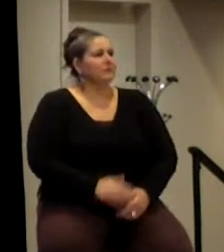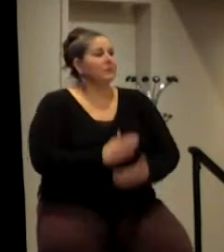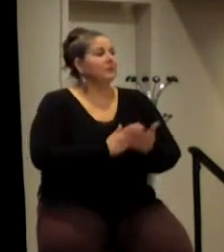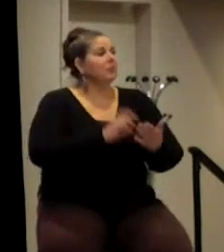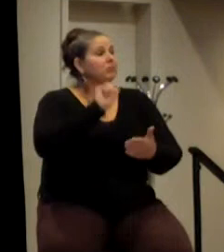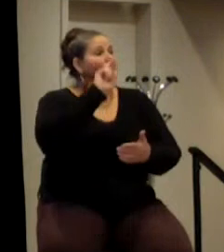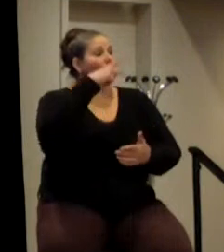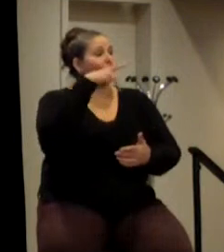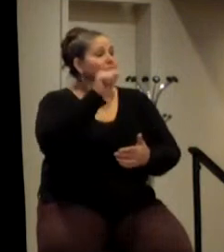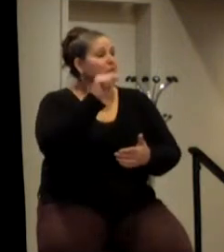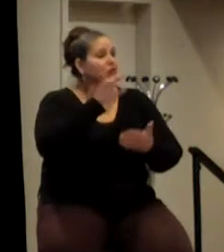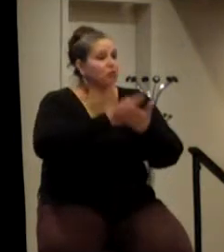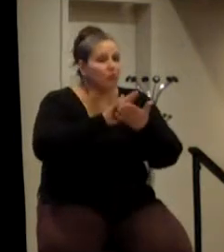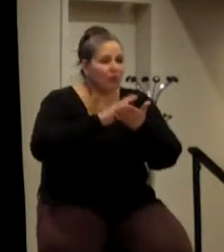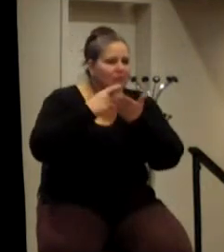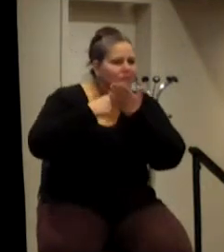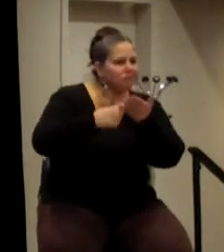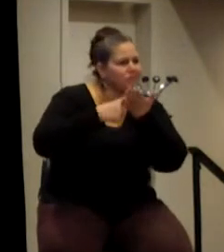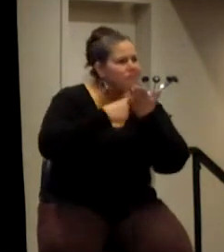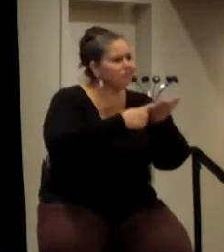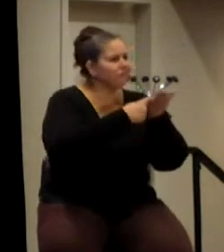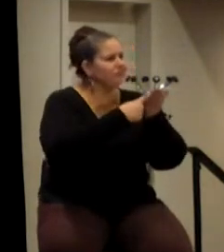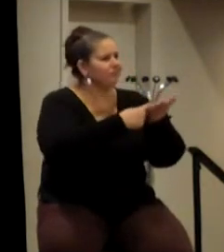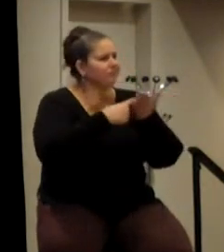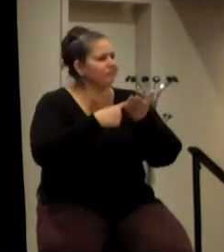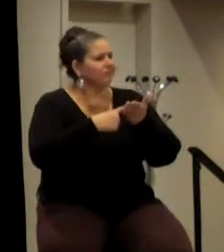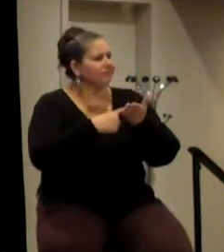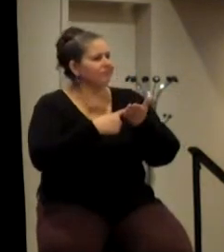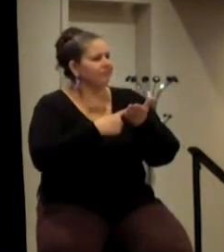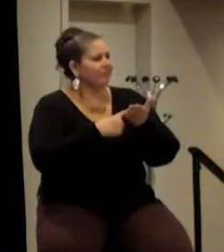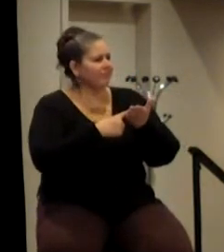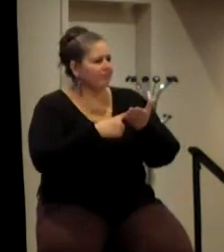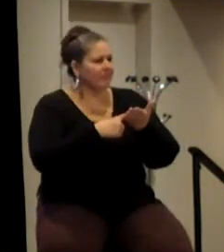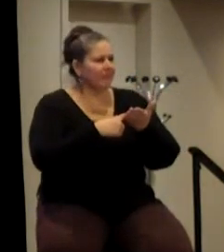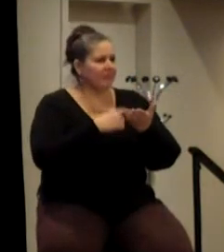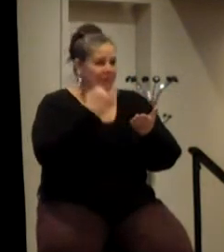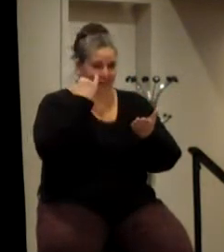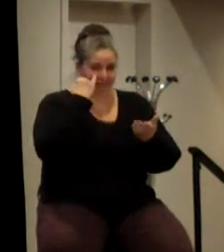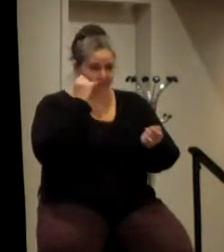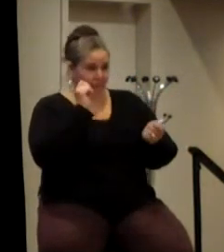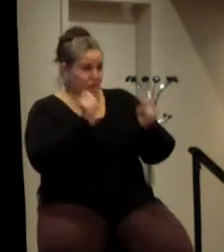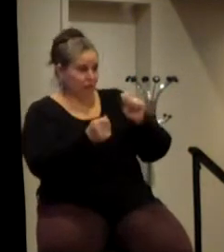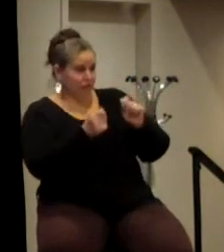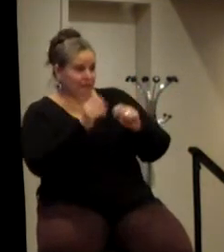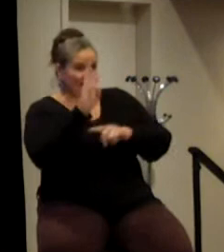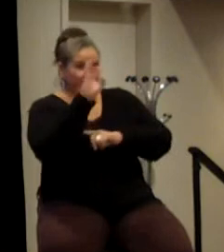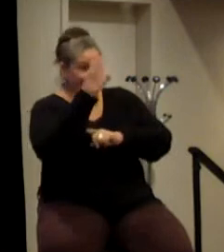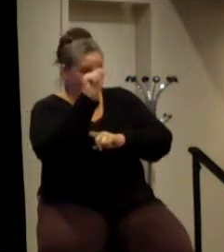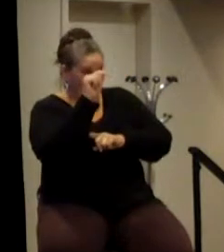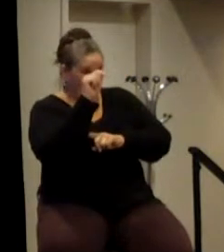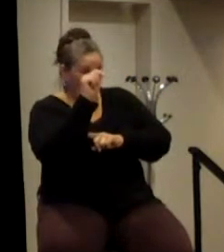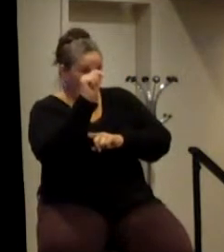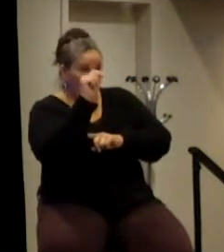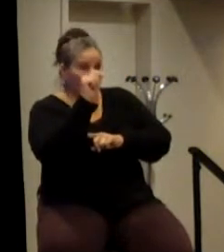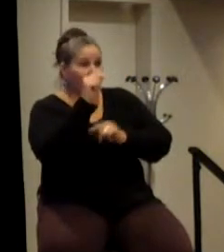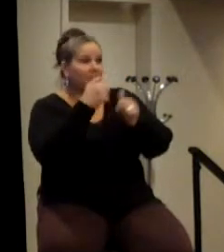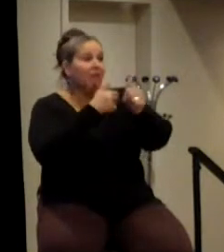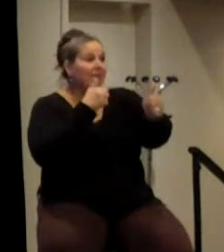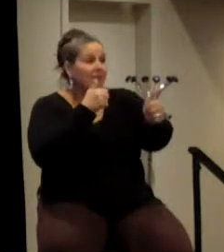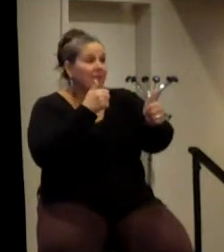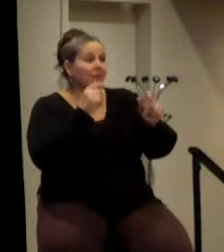is kind of like as follows. If you change the 6 feet rule and it was only 3 feet with the distancing with